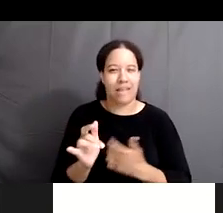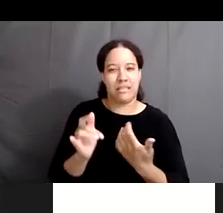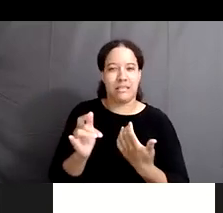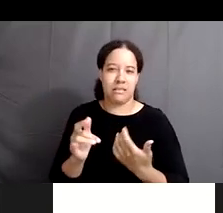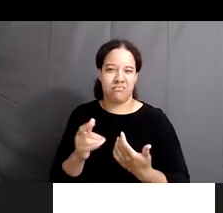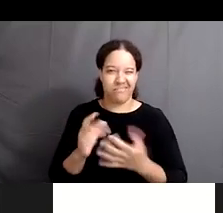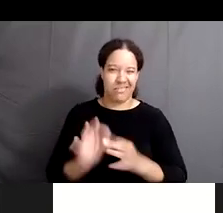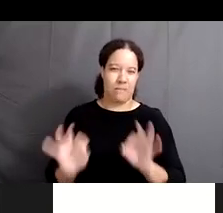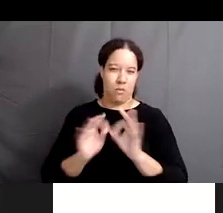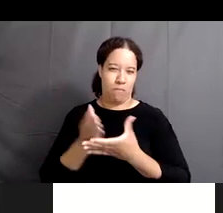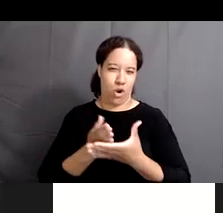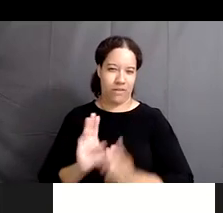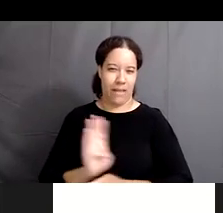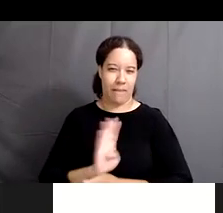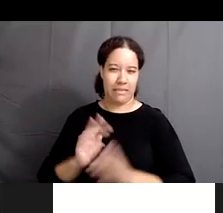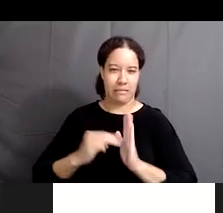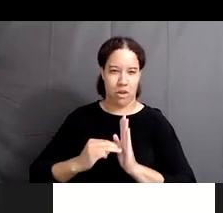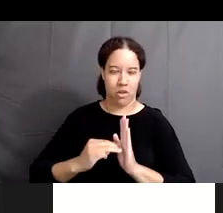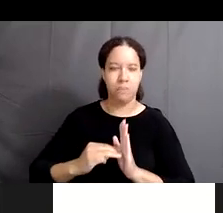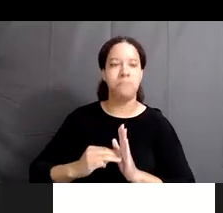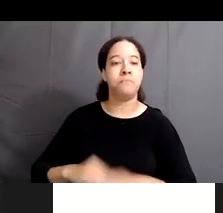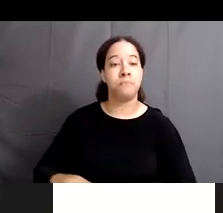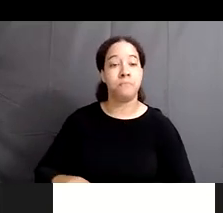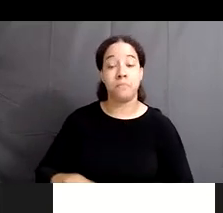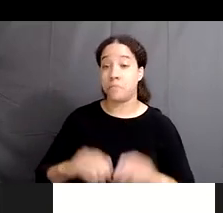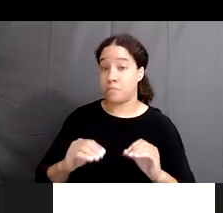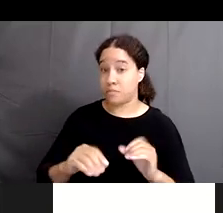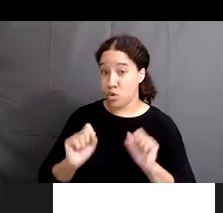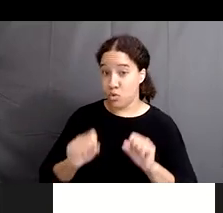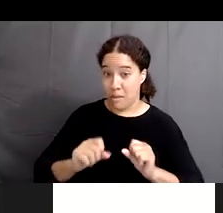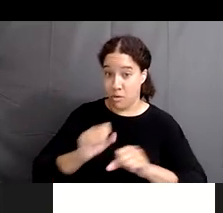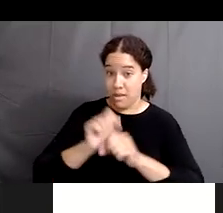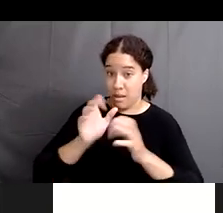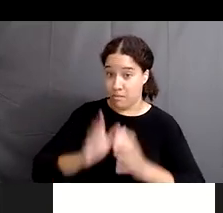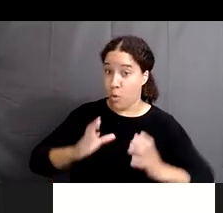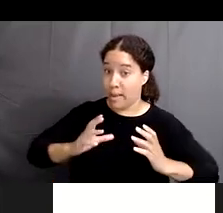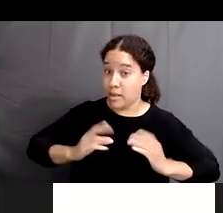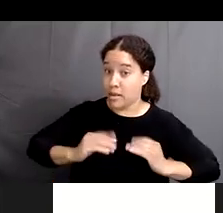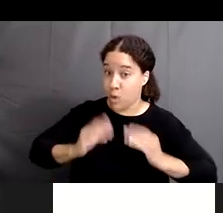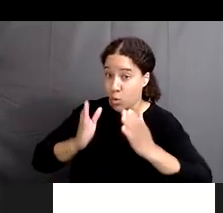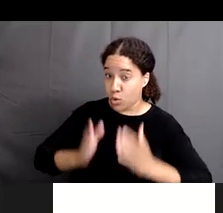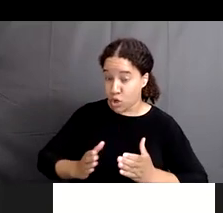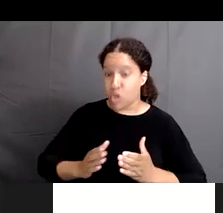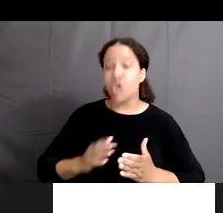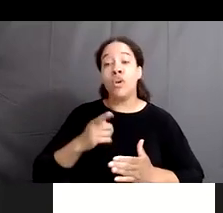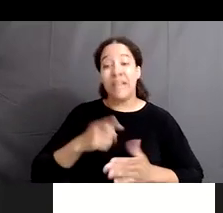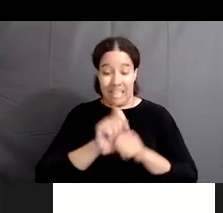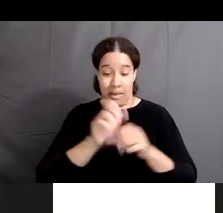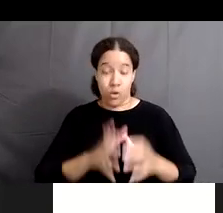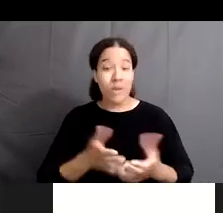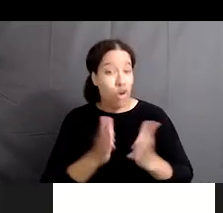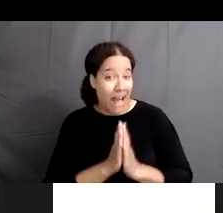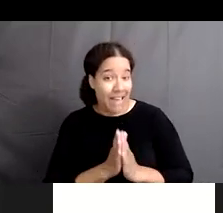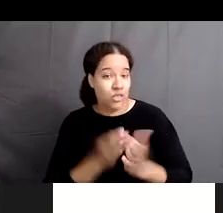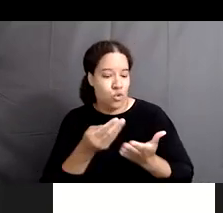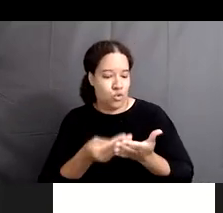model. Now, in order to be an employee owner, employees are asked to make an equity investment in that